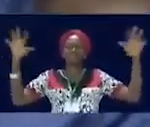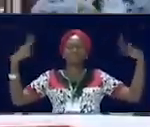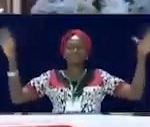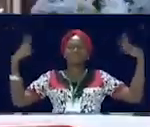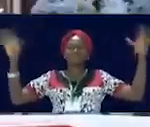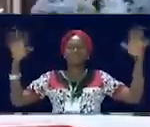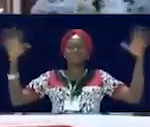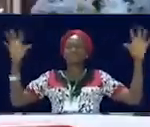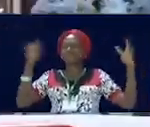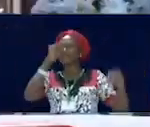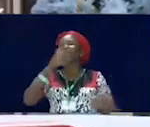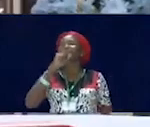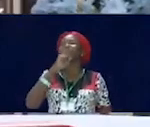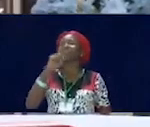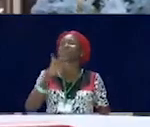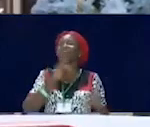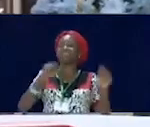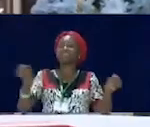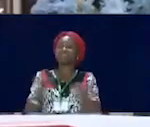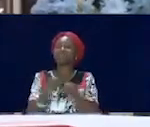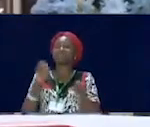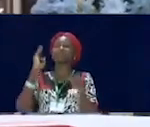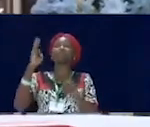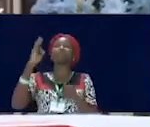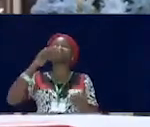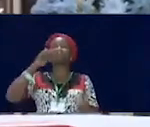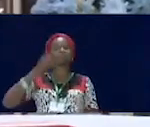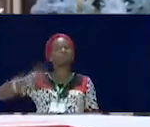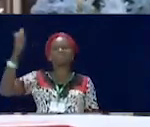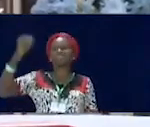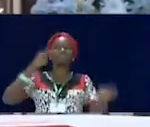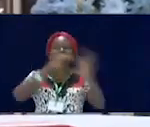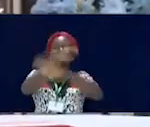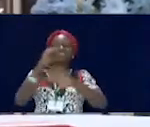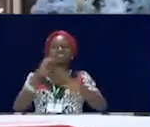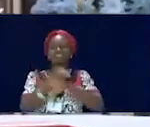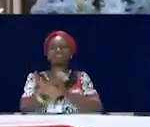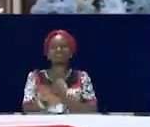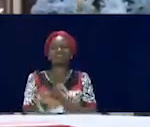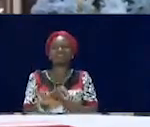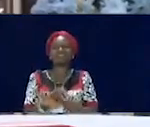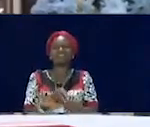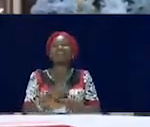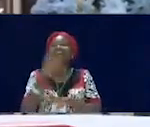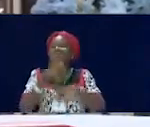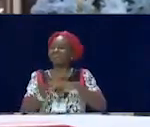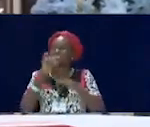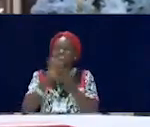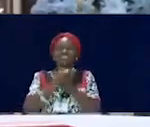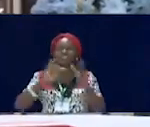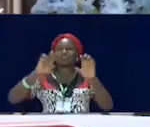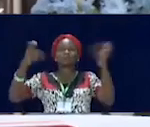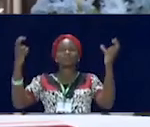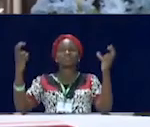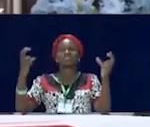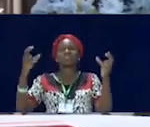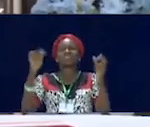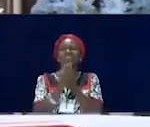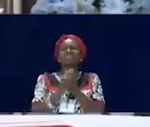I am not sure I can even preach a better message on that topic.